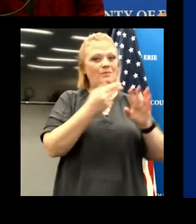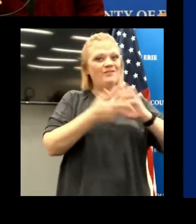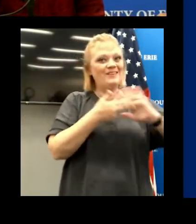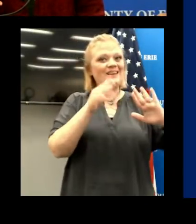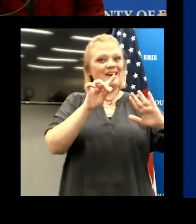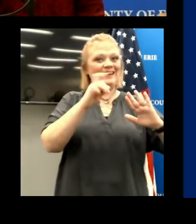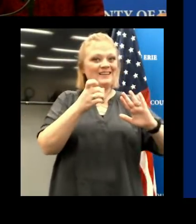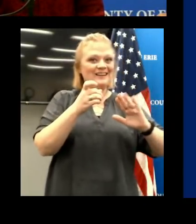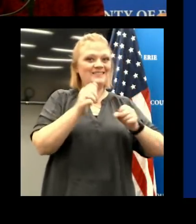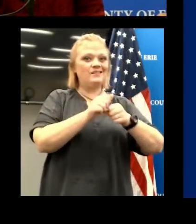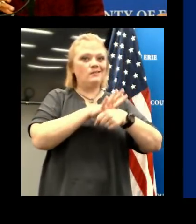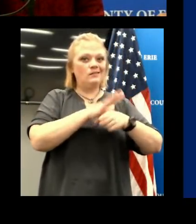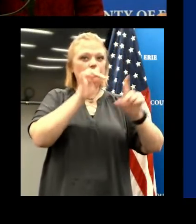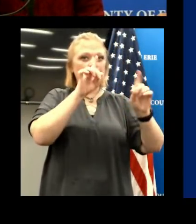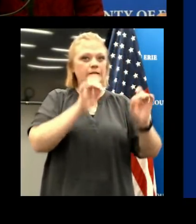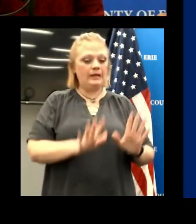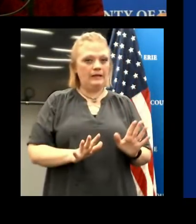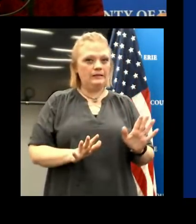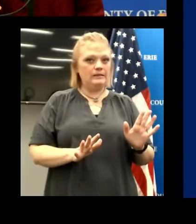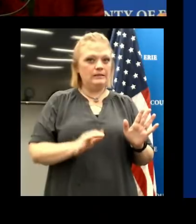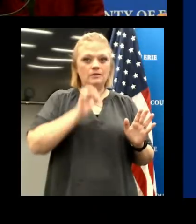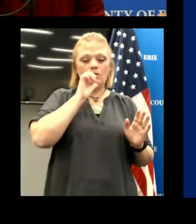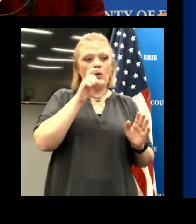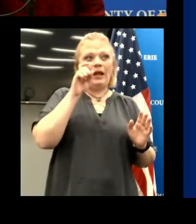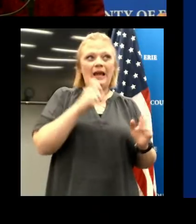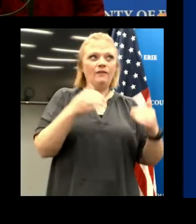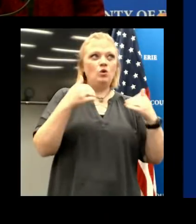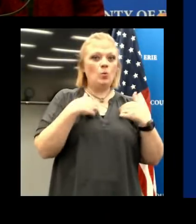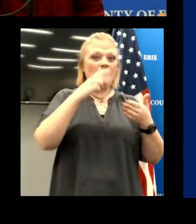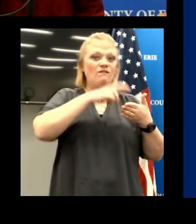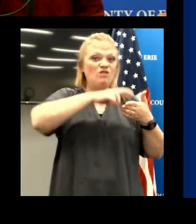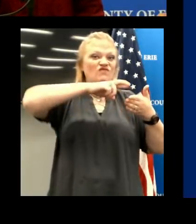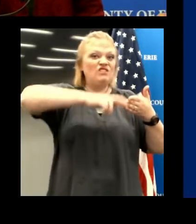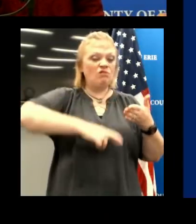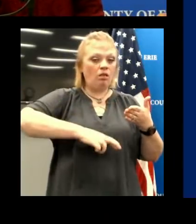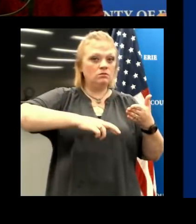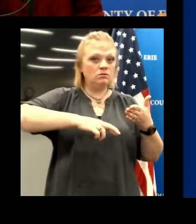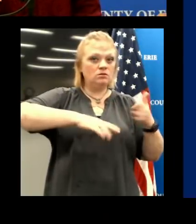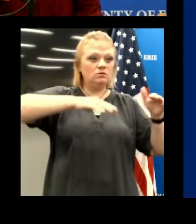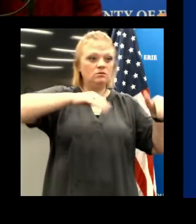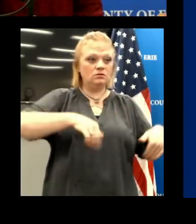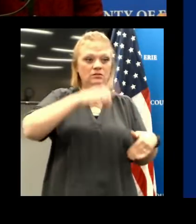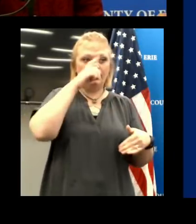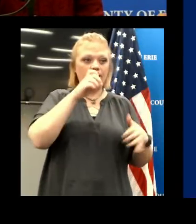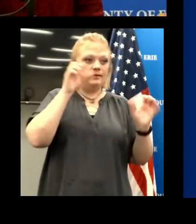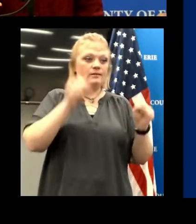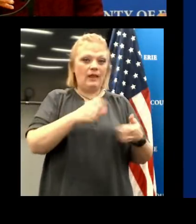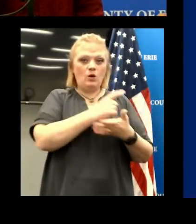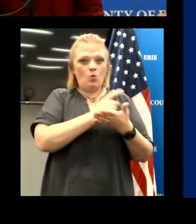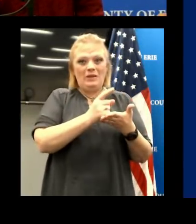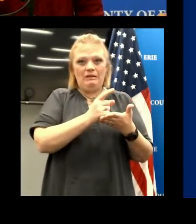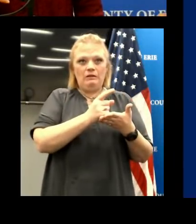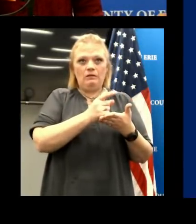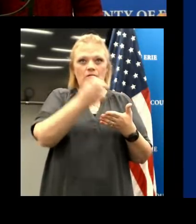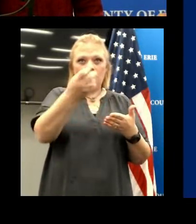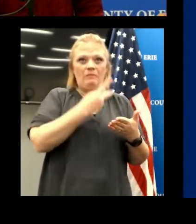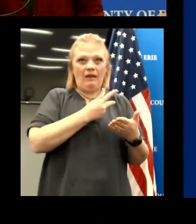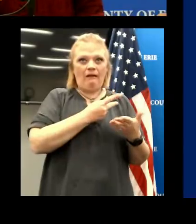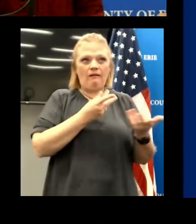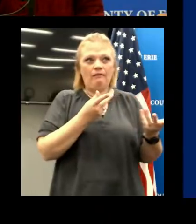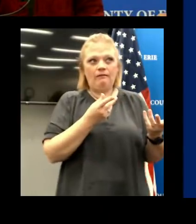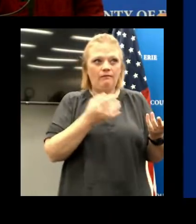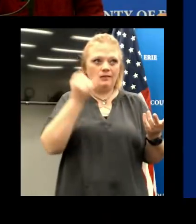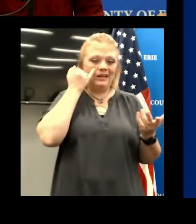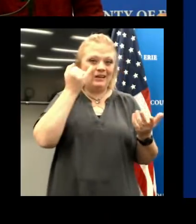diagnostic COVID-19 test. You don't have to necessarily have the results back, because the results can take a week or so or more, and if you're